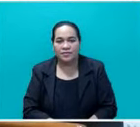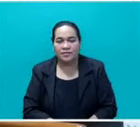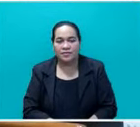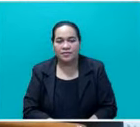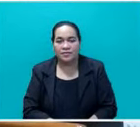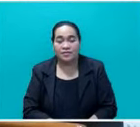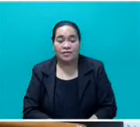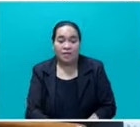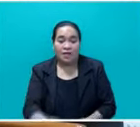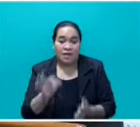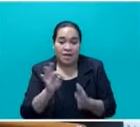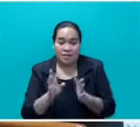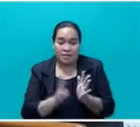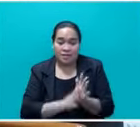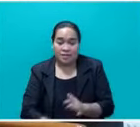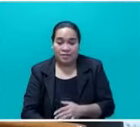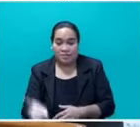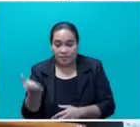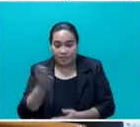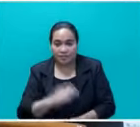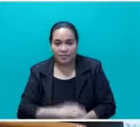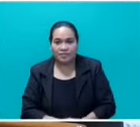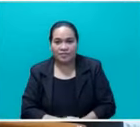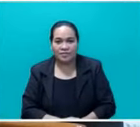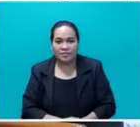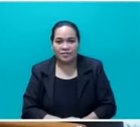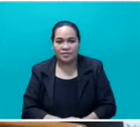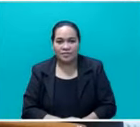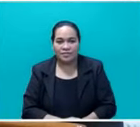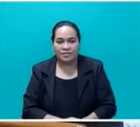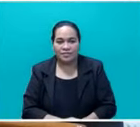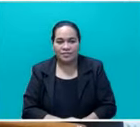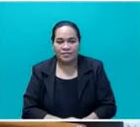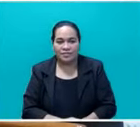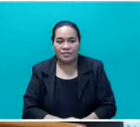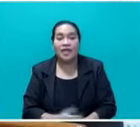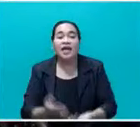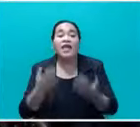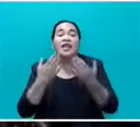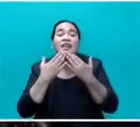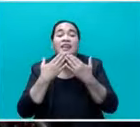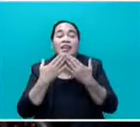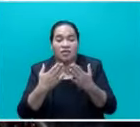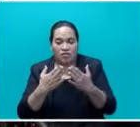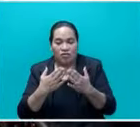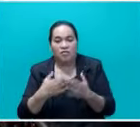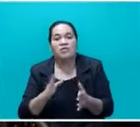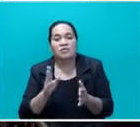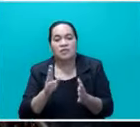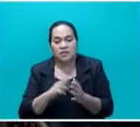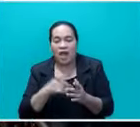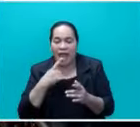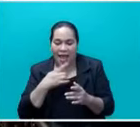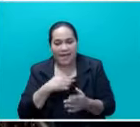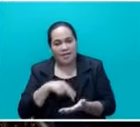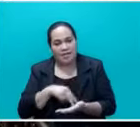Honorable Prime Minister, you have the floor. Thank you. Choose. Thank you, Mr. Speaker. Mr. Speaker, I rise to speak in support of the